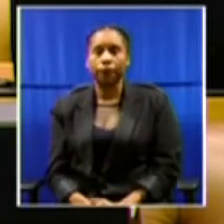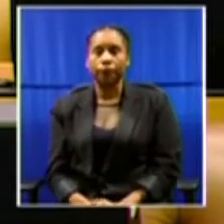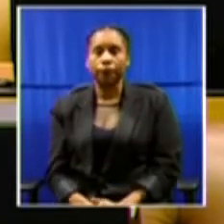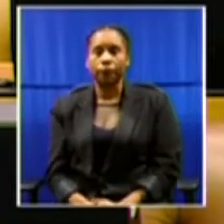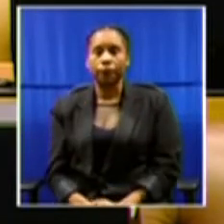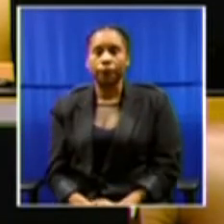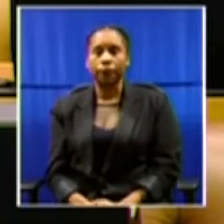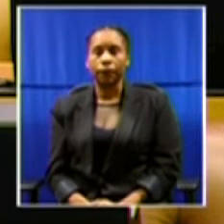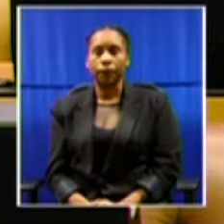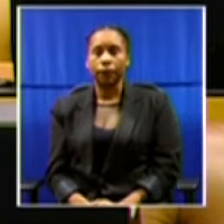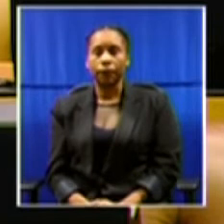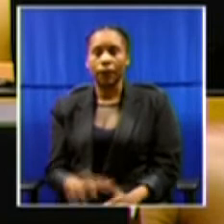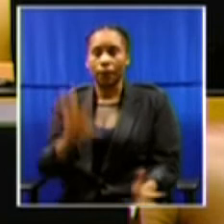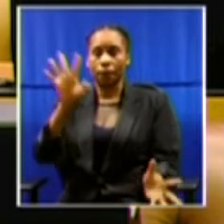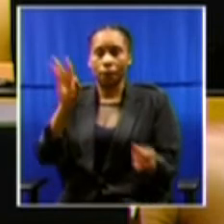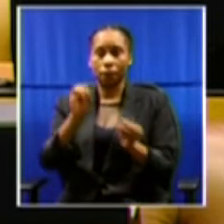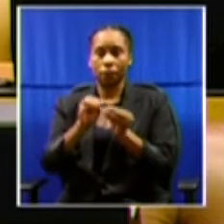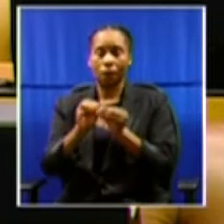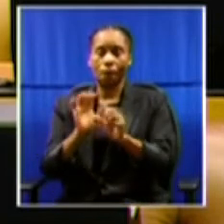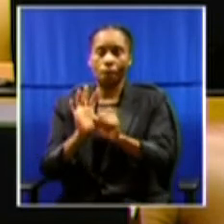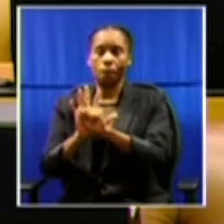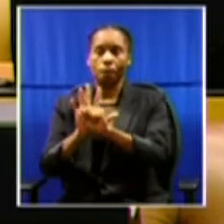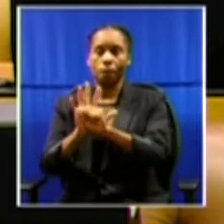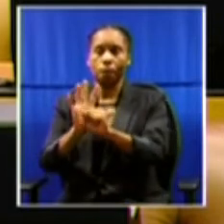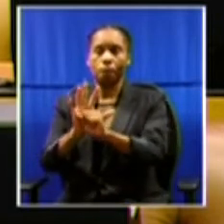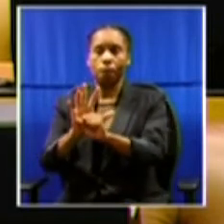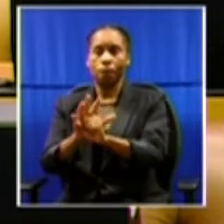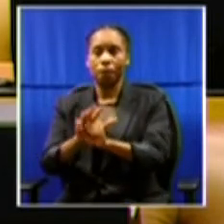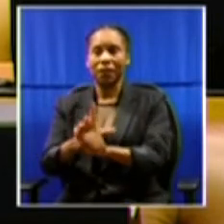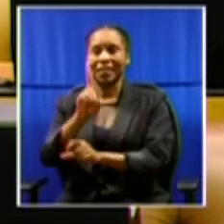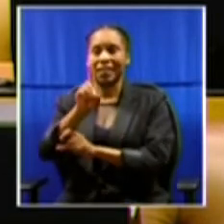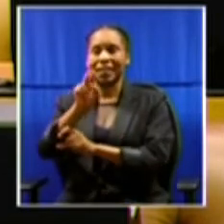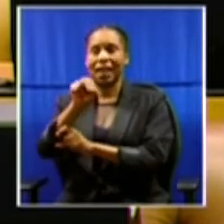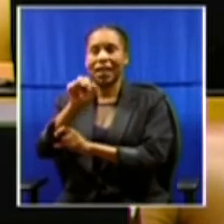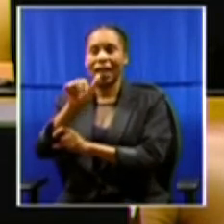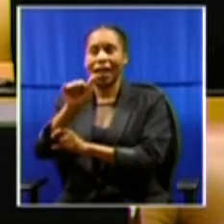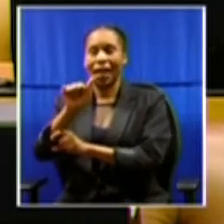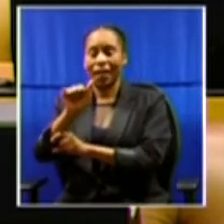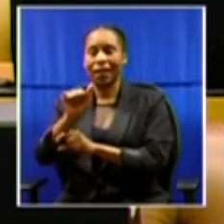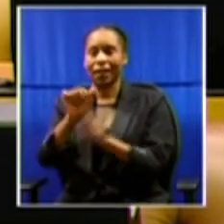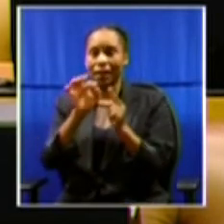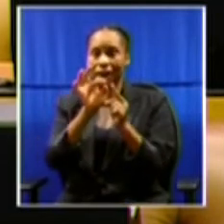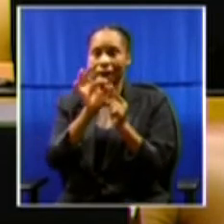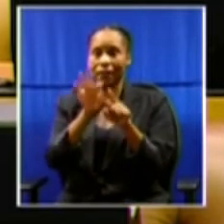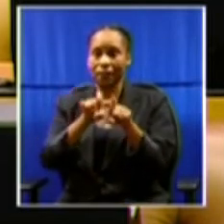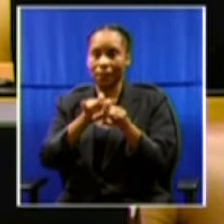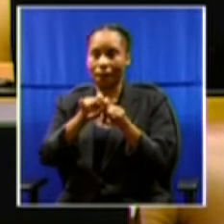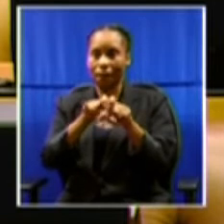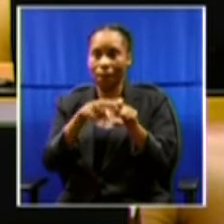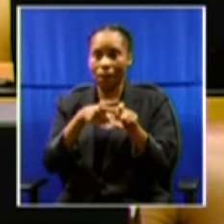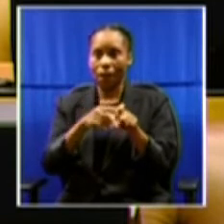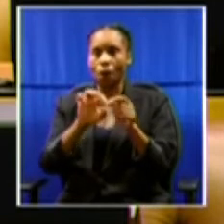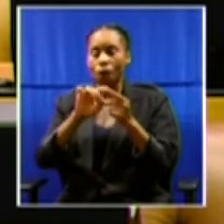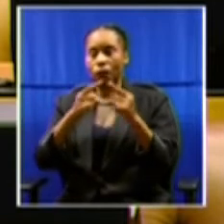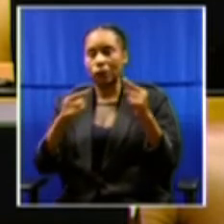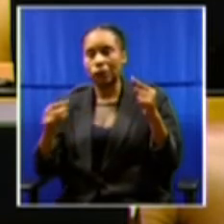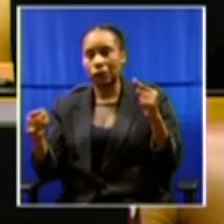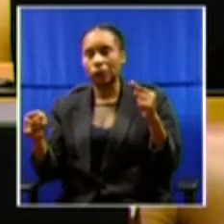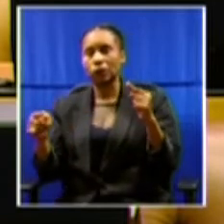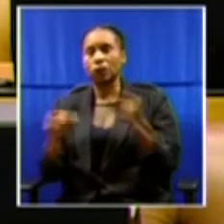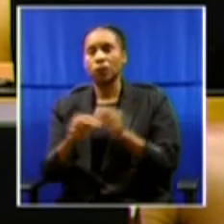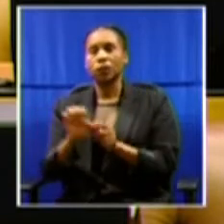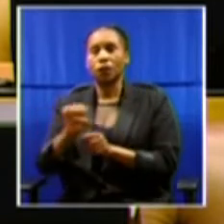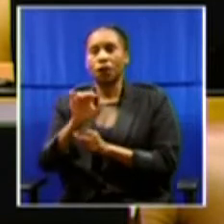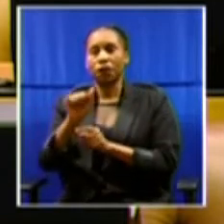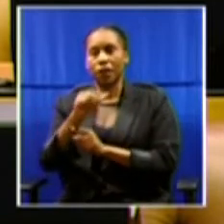The current total backlog of DNA samples for all categories of analysis at the South African